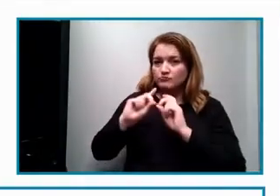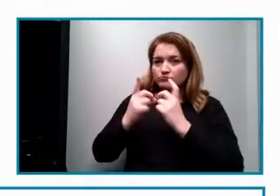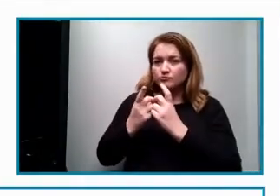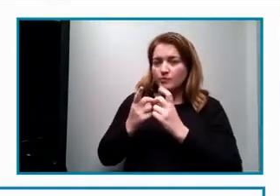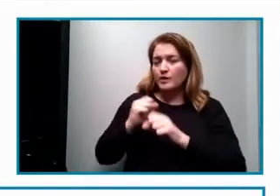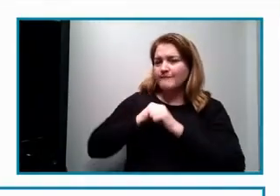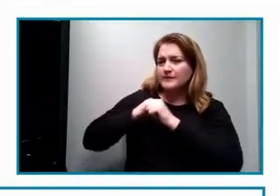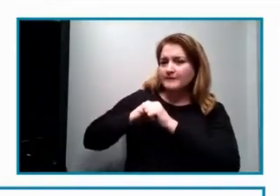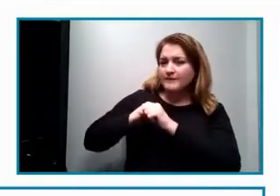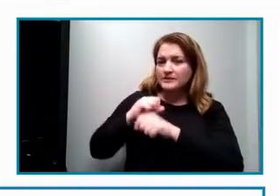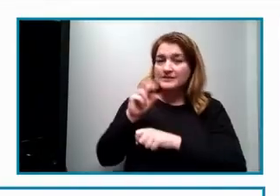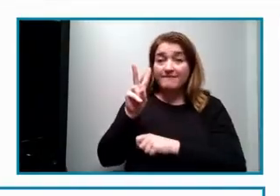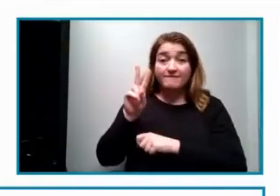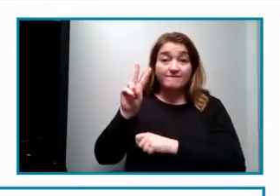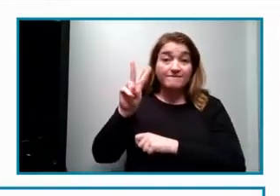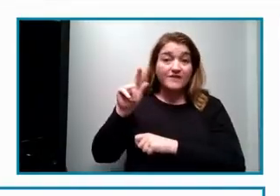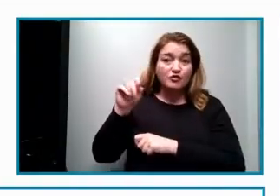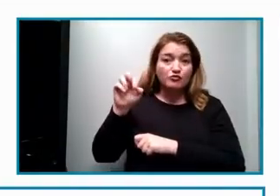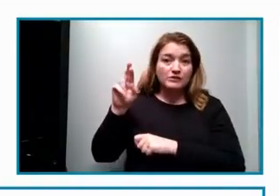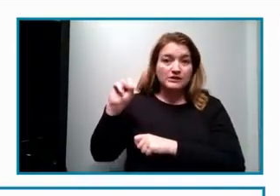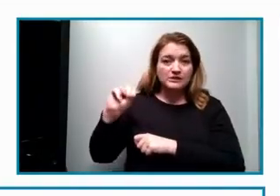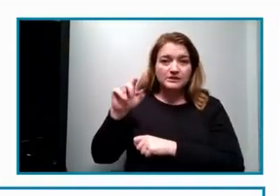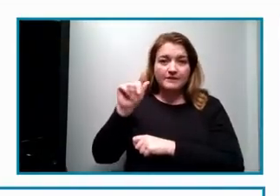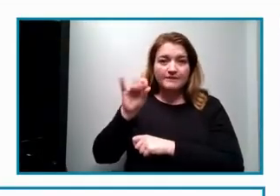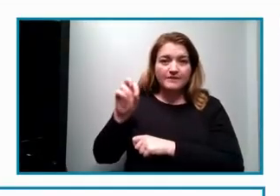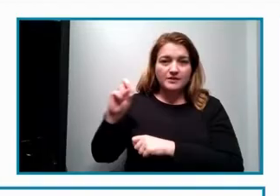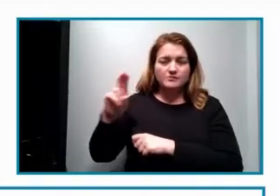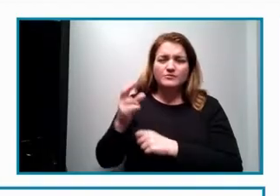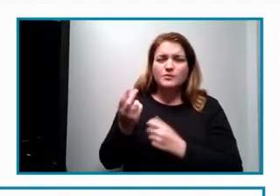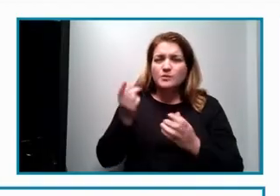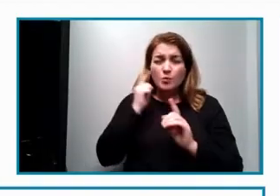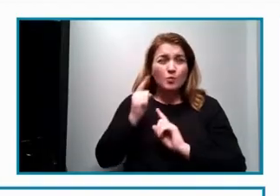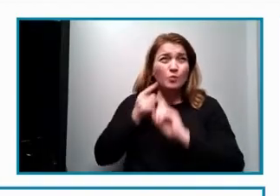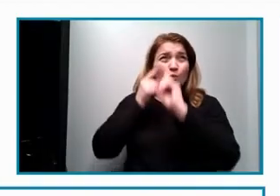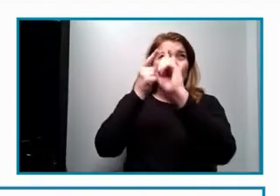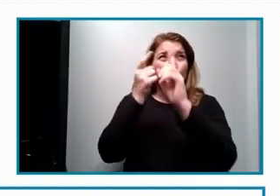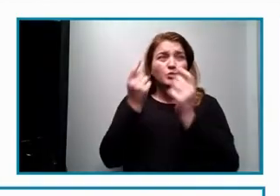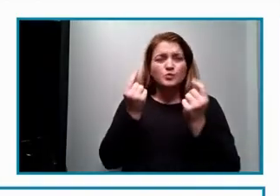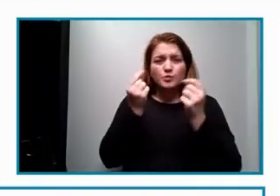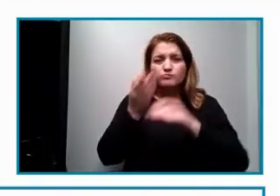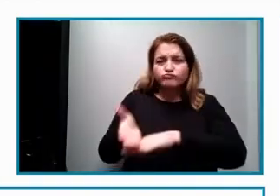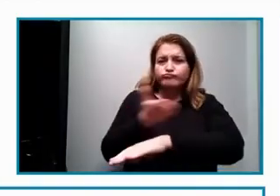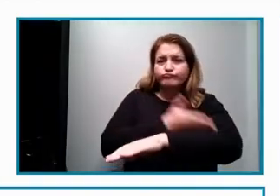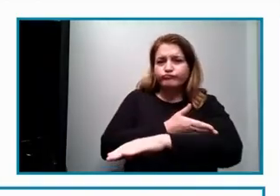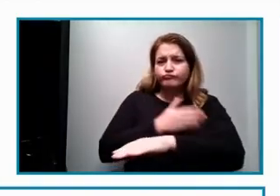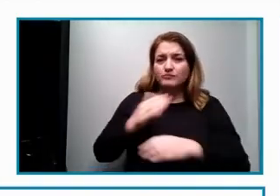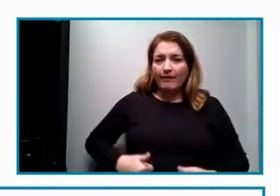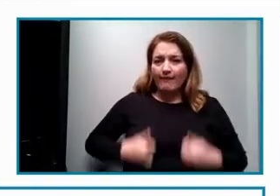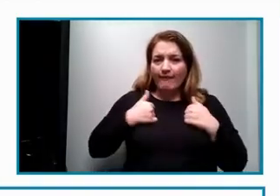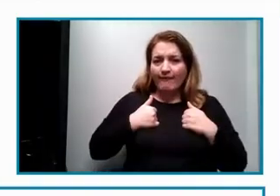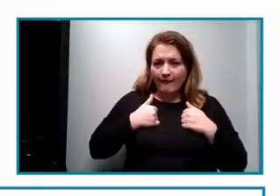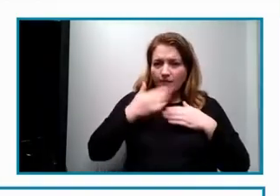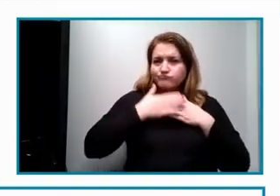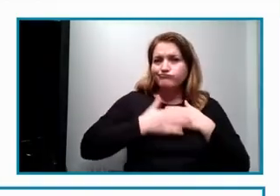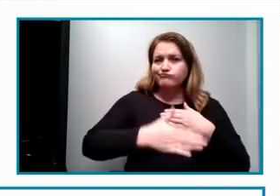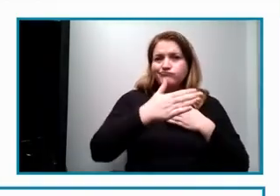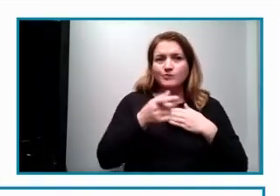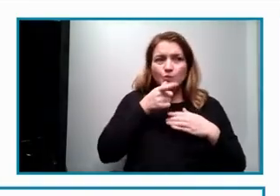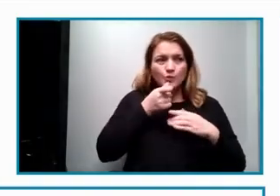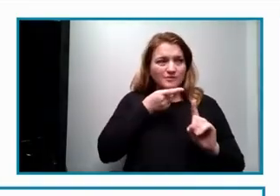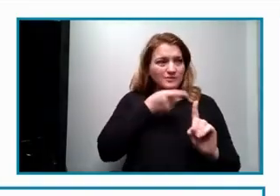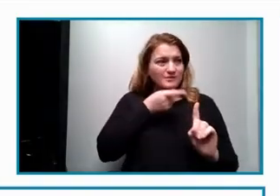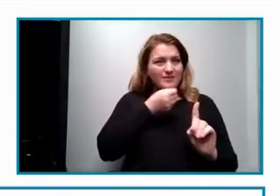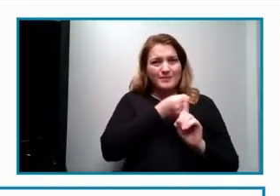to improve the health, well-being, and quality of life for military and veteran populations exposed to trauma, as well as their families